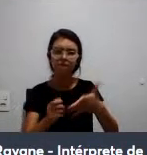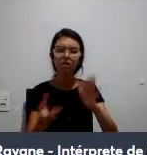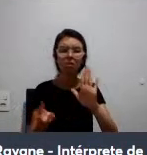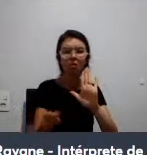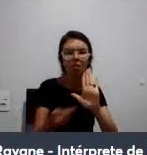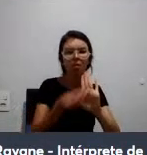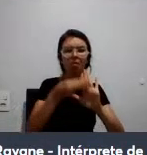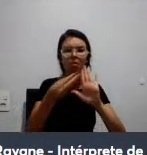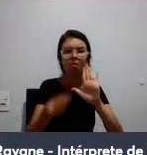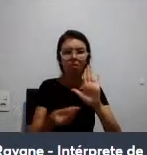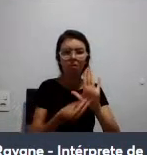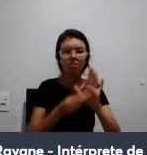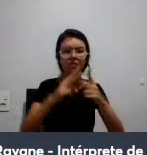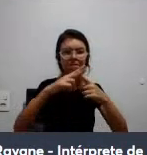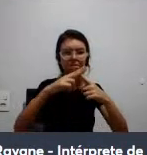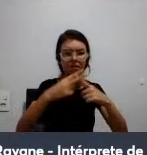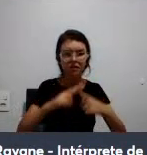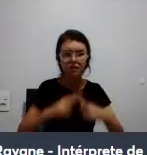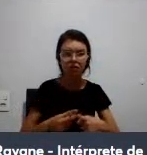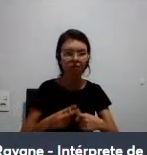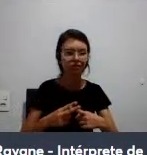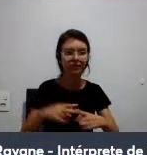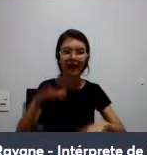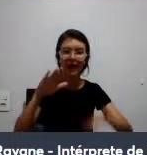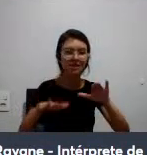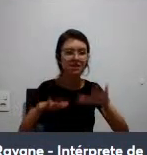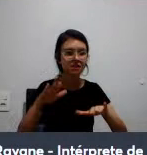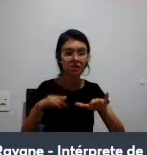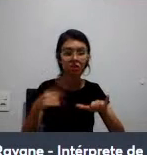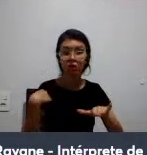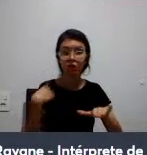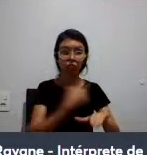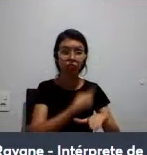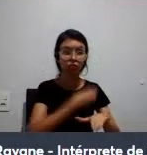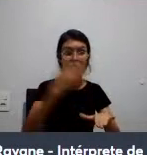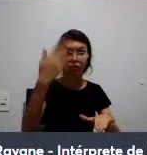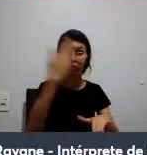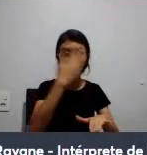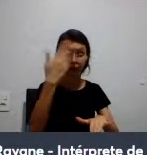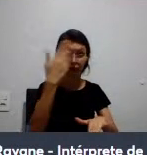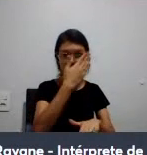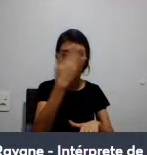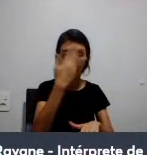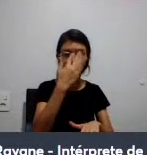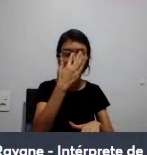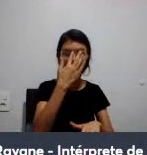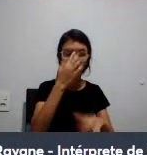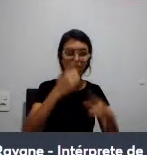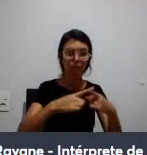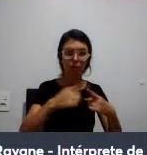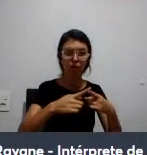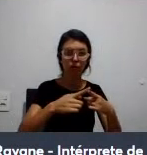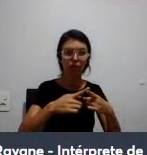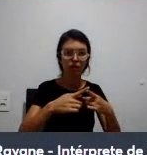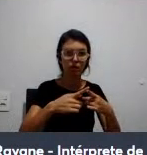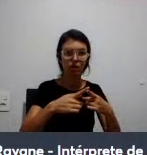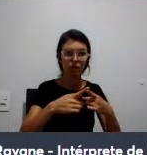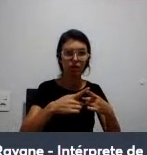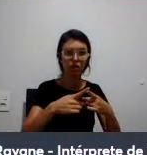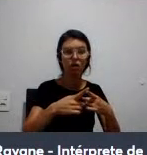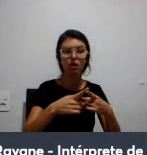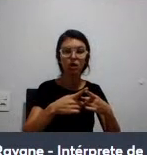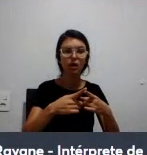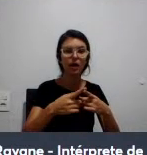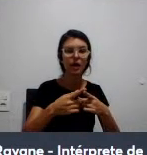subtração, revisão. Não é visto hoje em dia porque tende a sumir com as revisões no